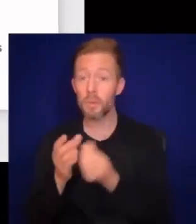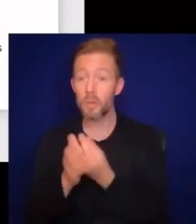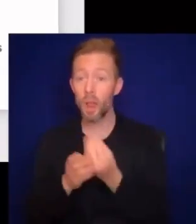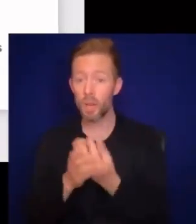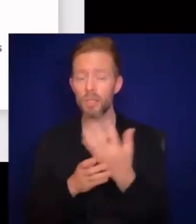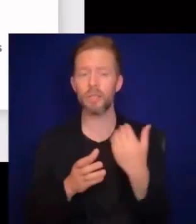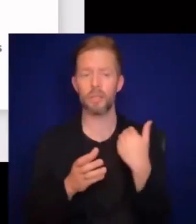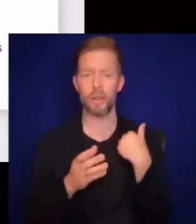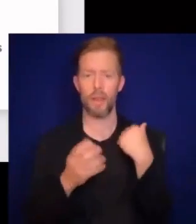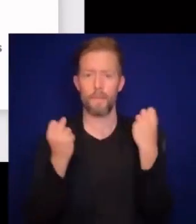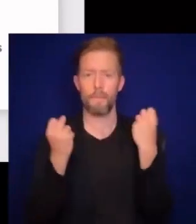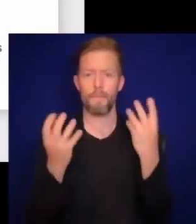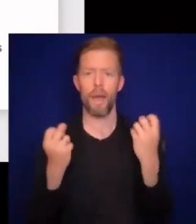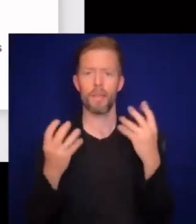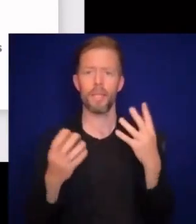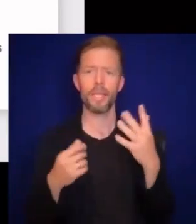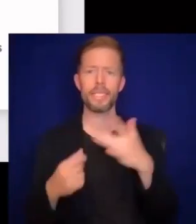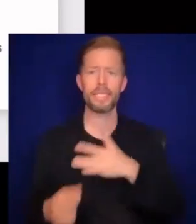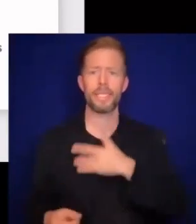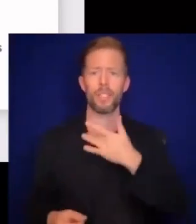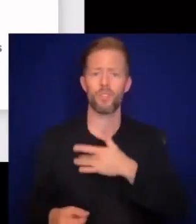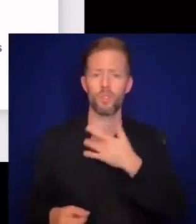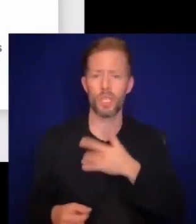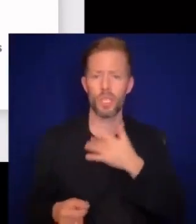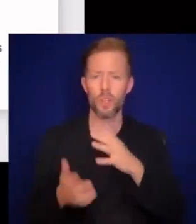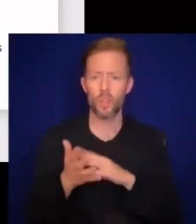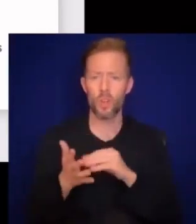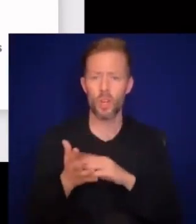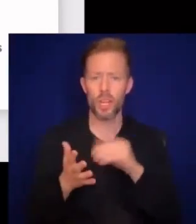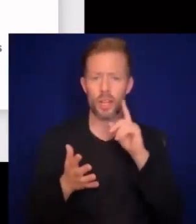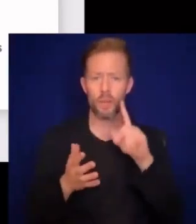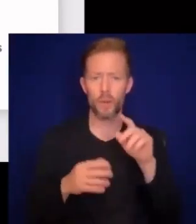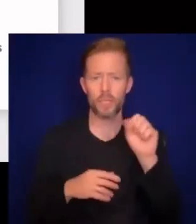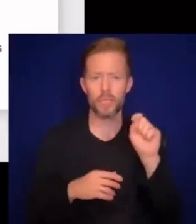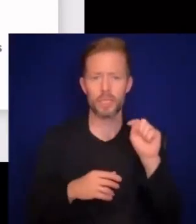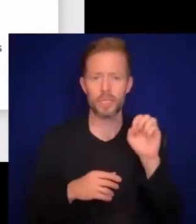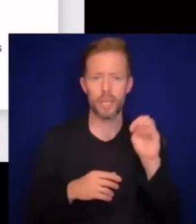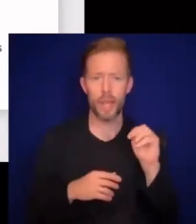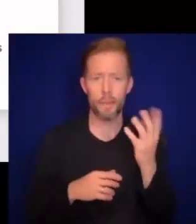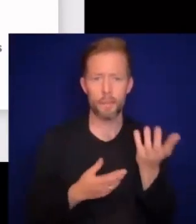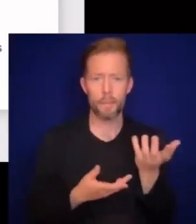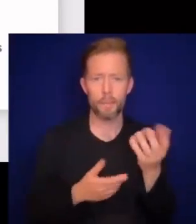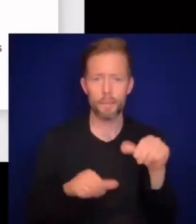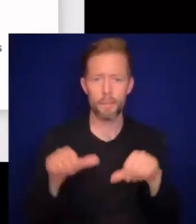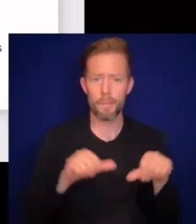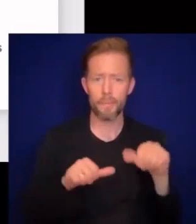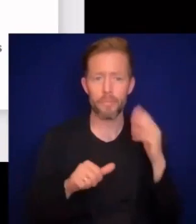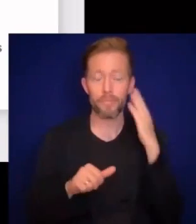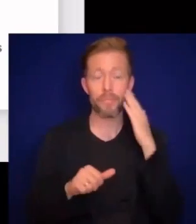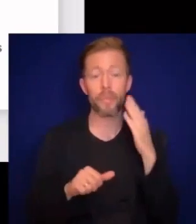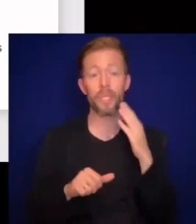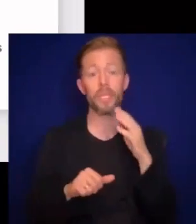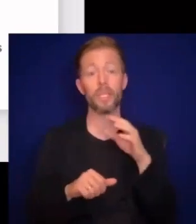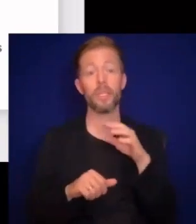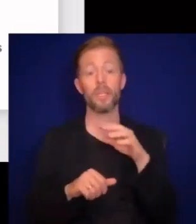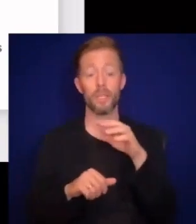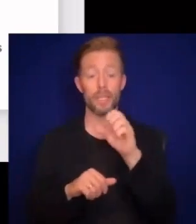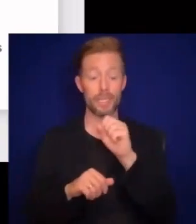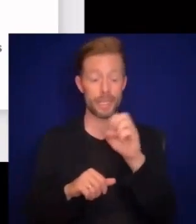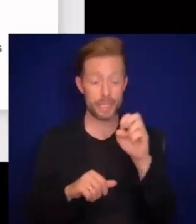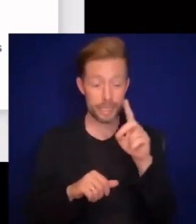are multisensory early science learning places. The vegetables and the seeds